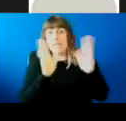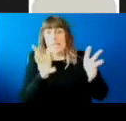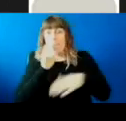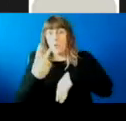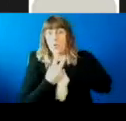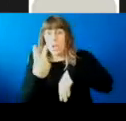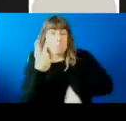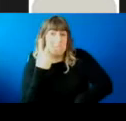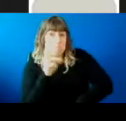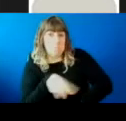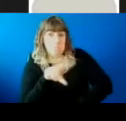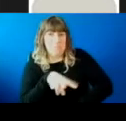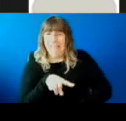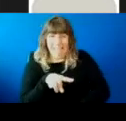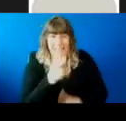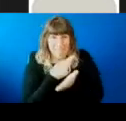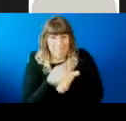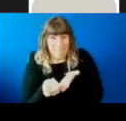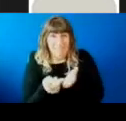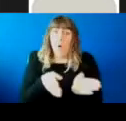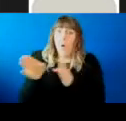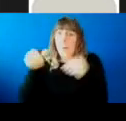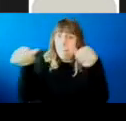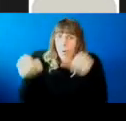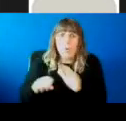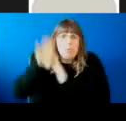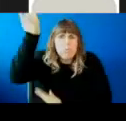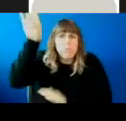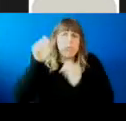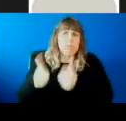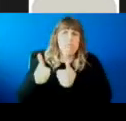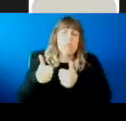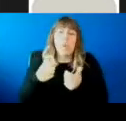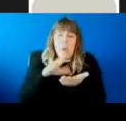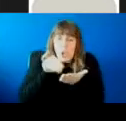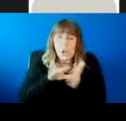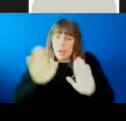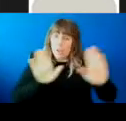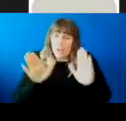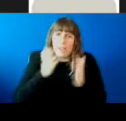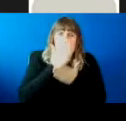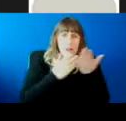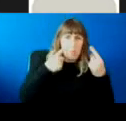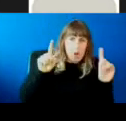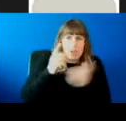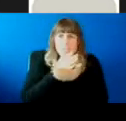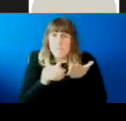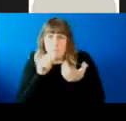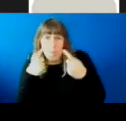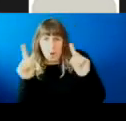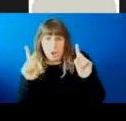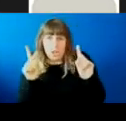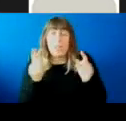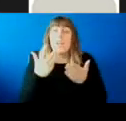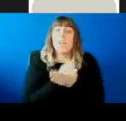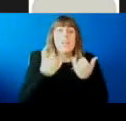and you're like, okay, that got this or that got that, and I'm learning about what has that juju that is so magic. I'm going to take 3